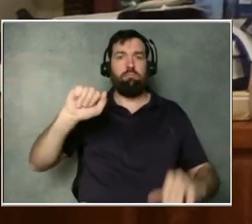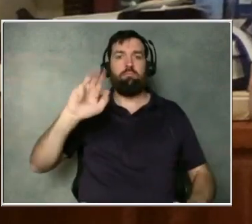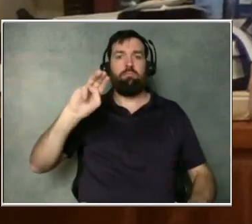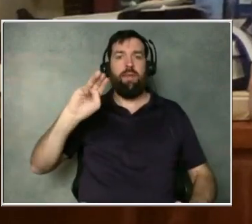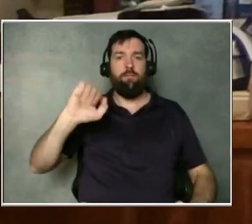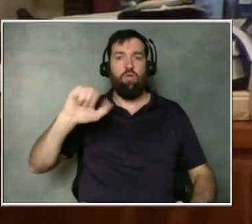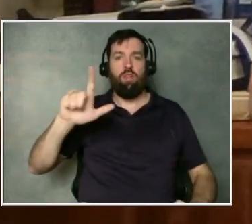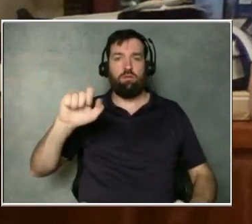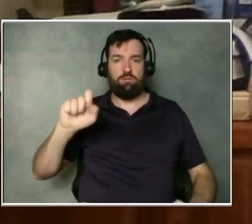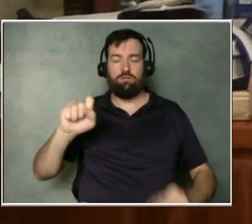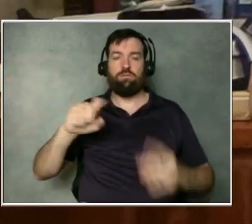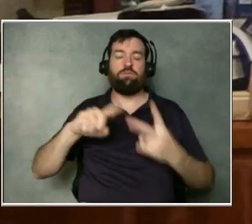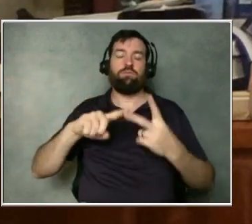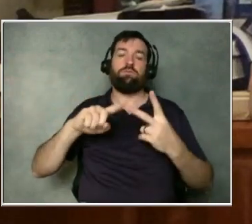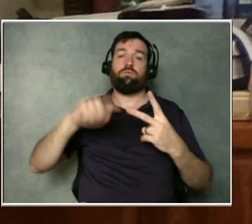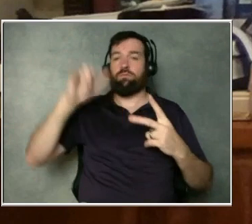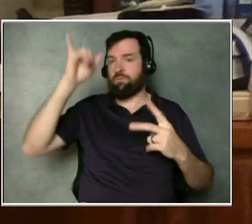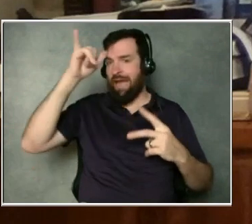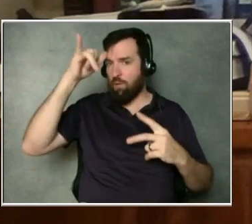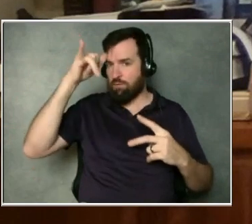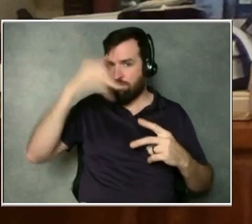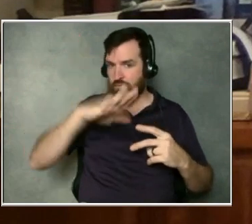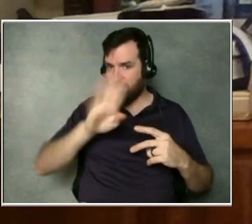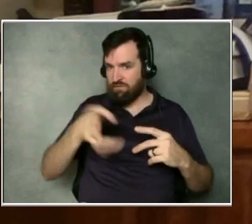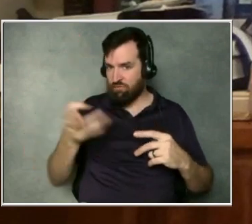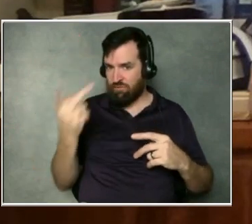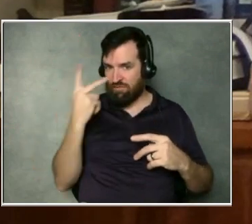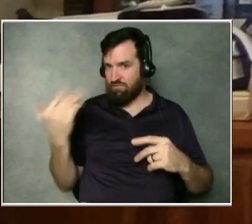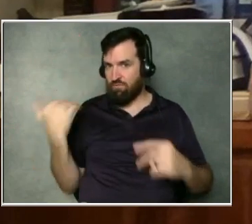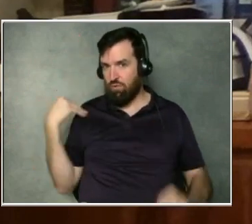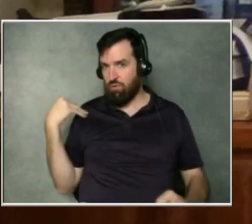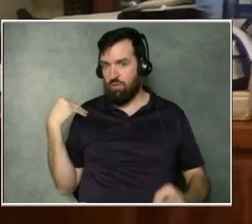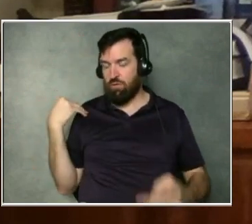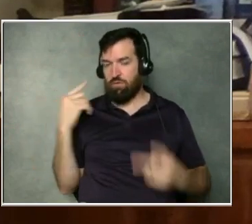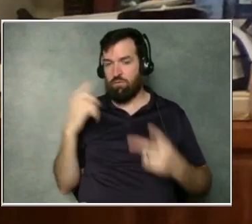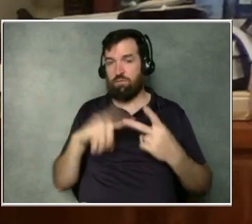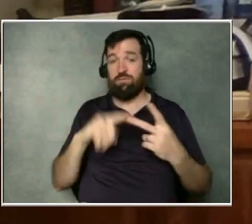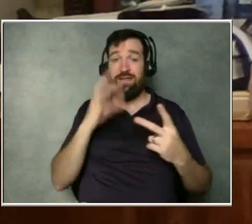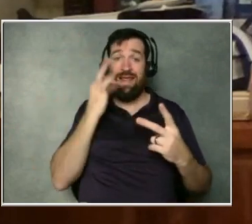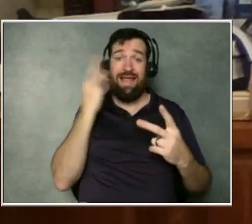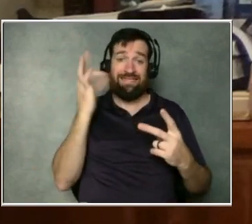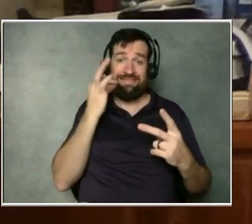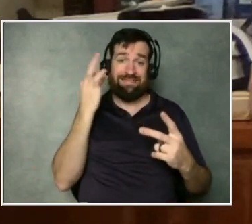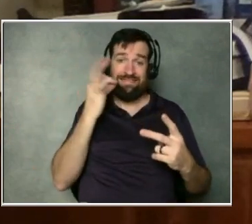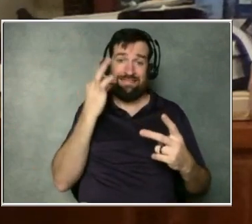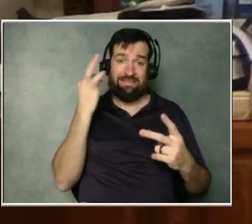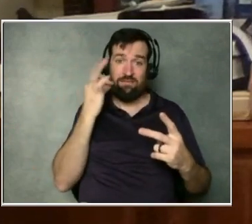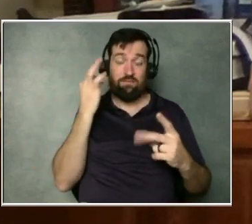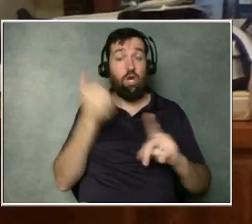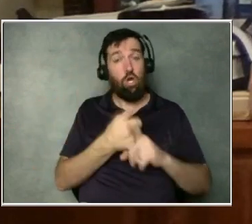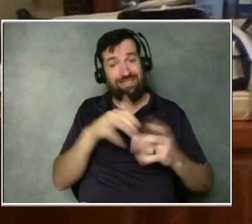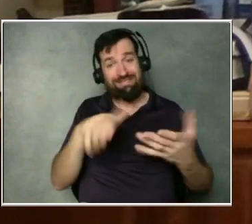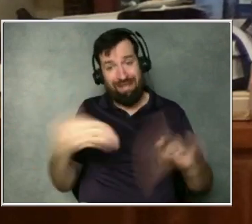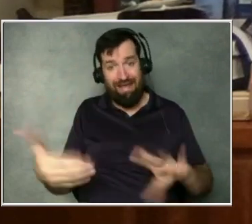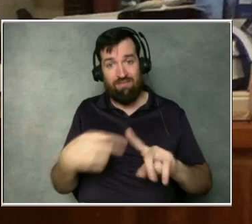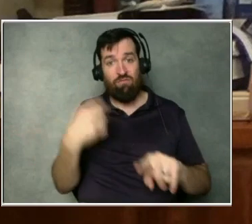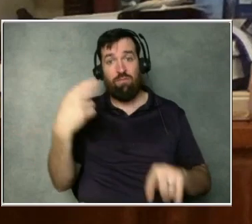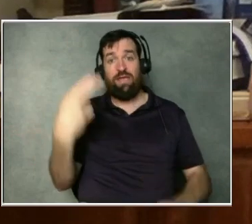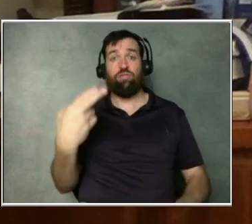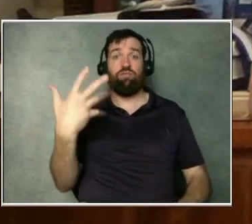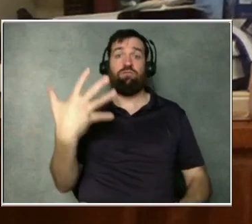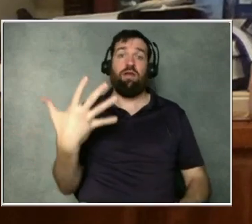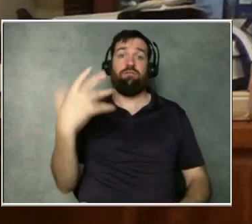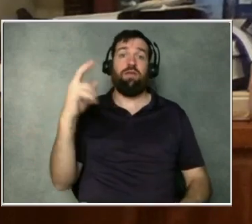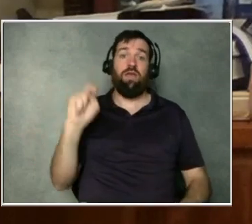species. Cows, which we have not seen before. Cats are dying of H5N1 on